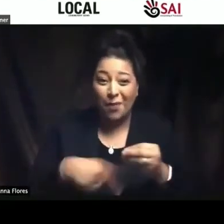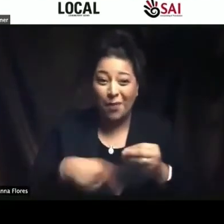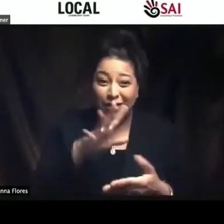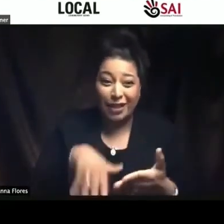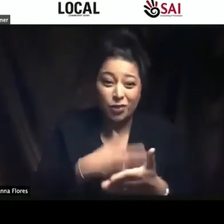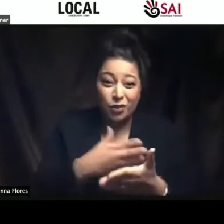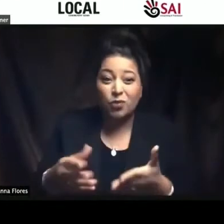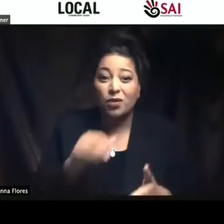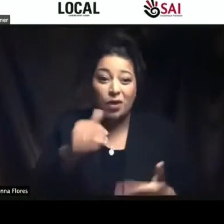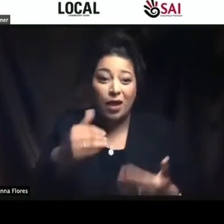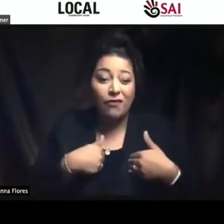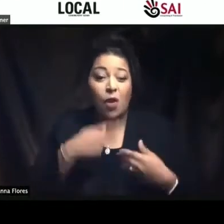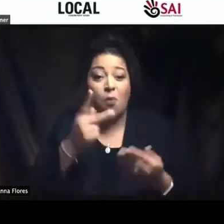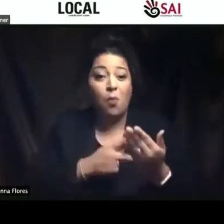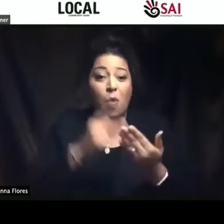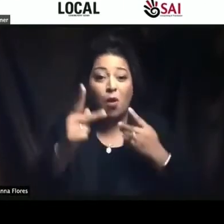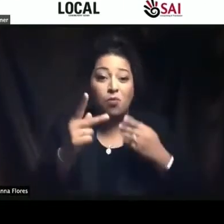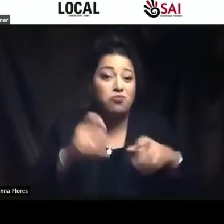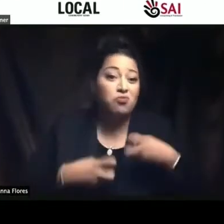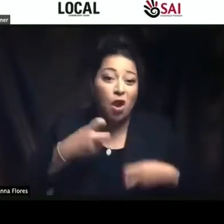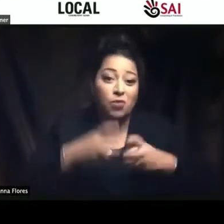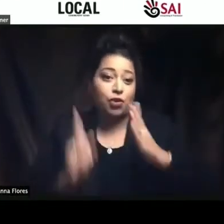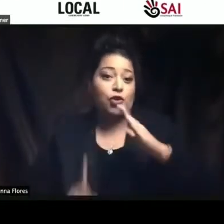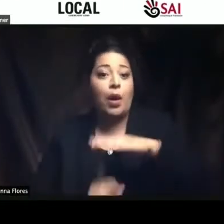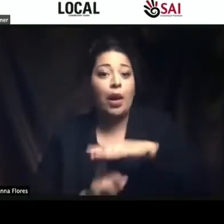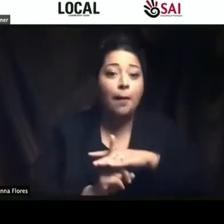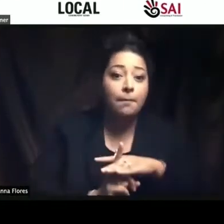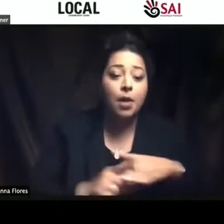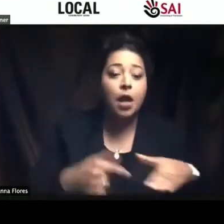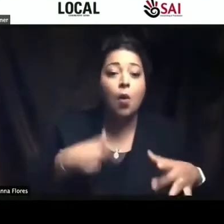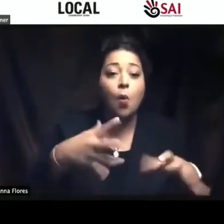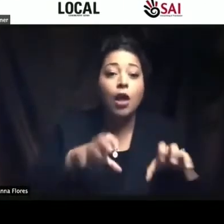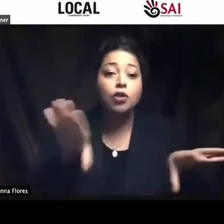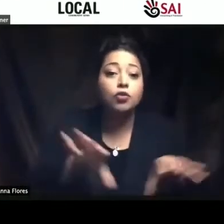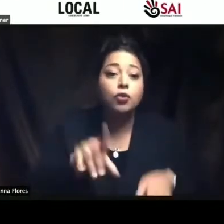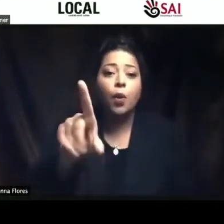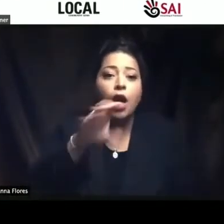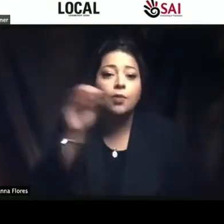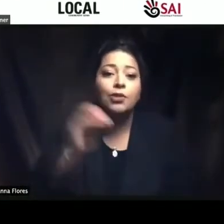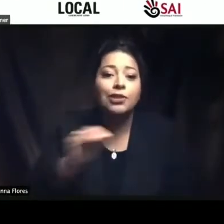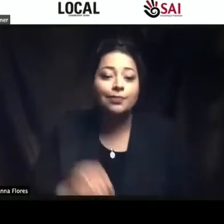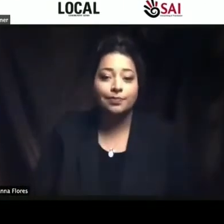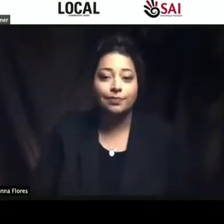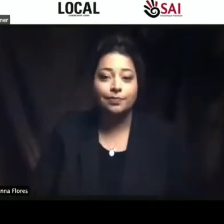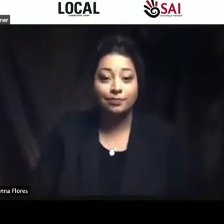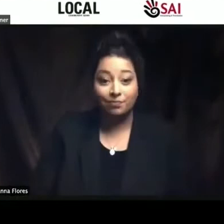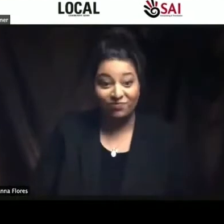don't have a problem. You know, I would like to do 100%. How about that?